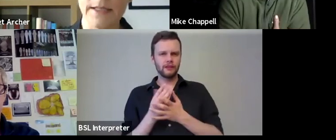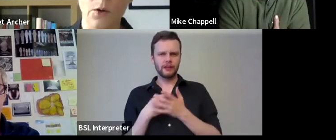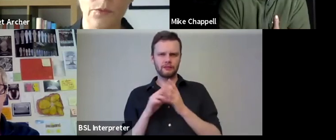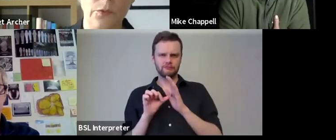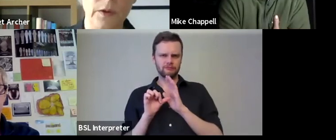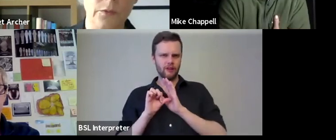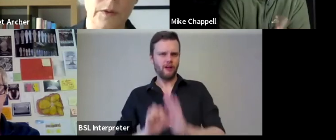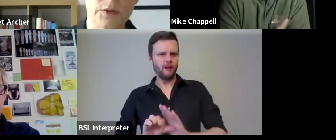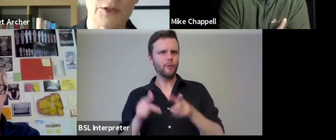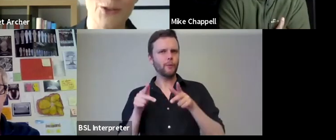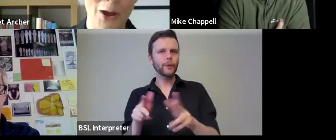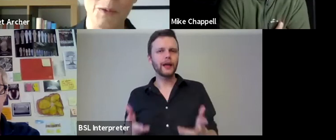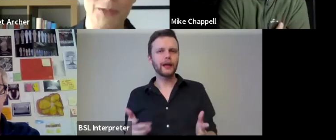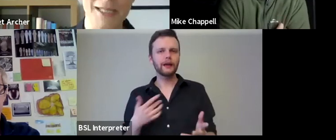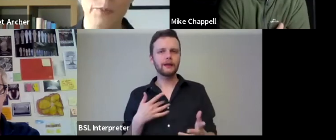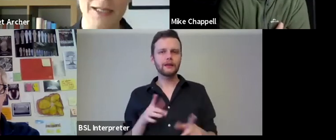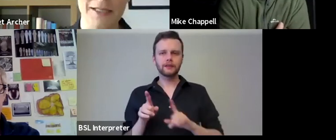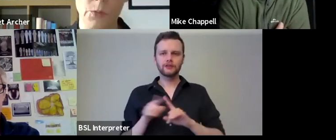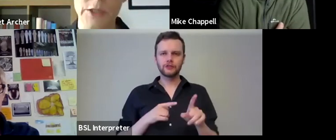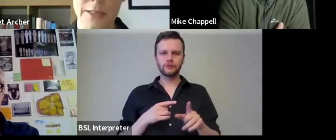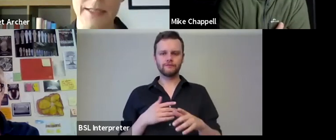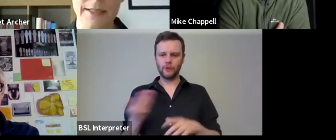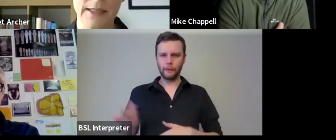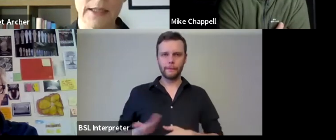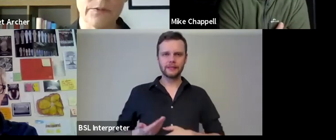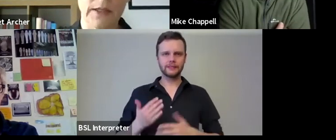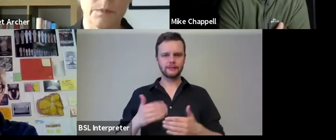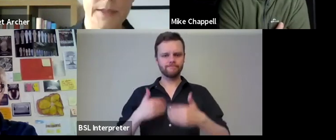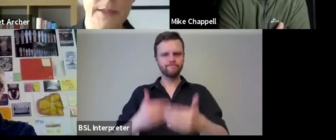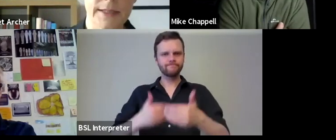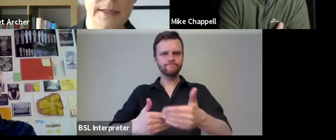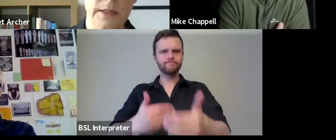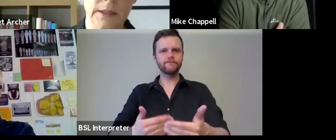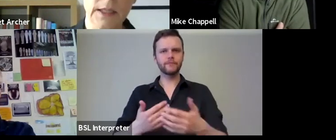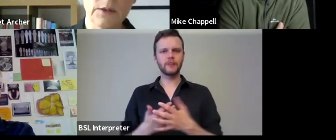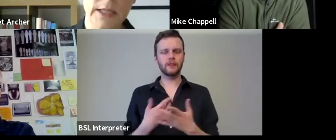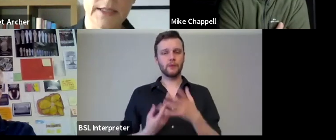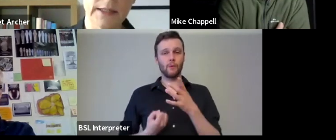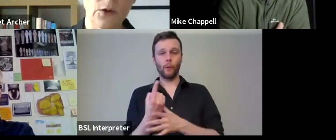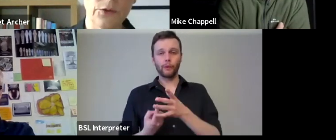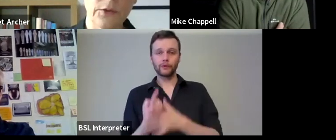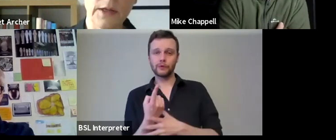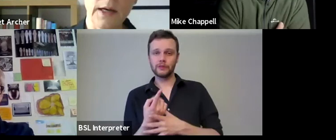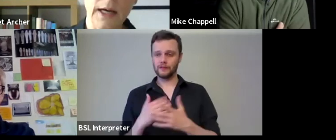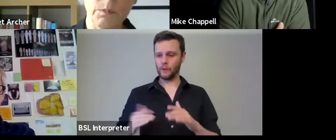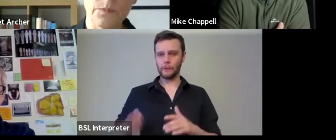ways of driving business practice and opportunities for businesses to reach their